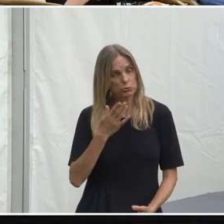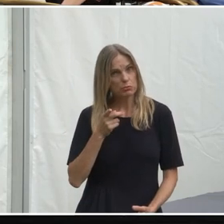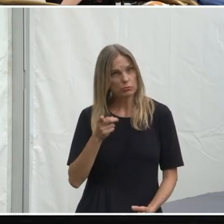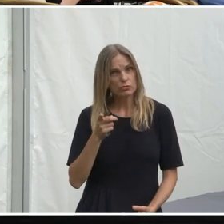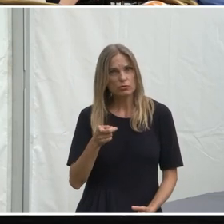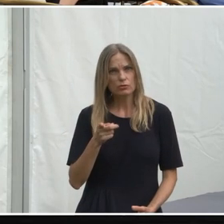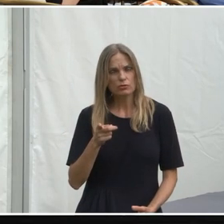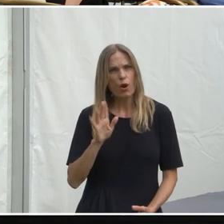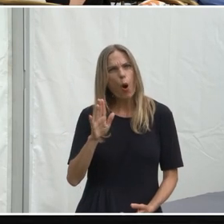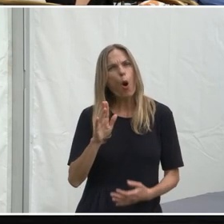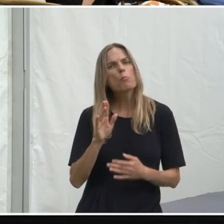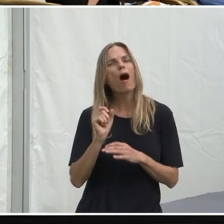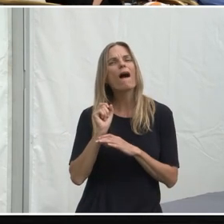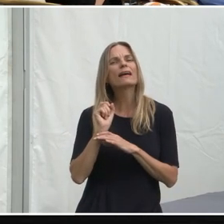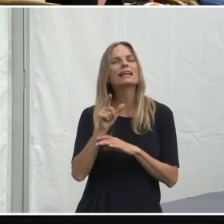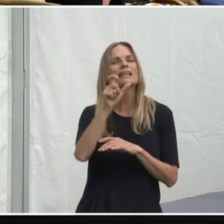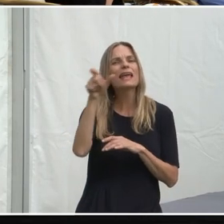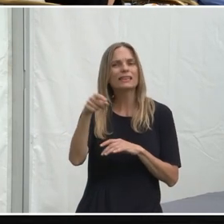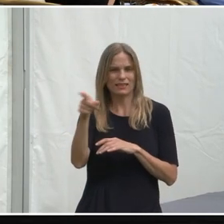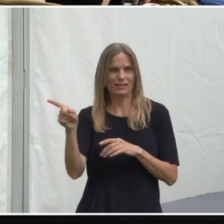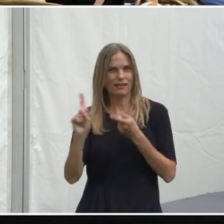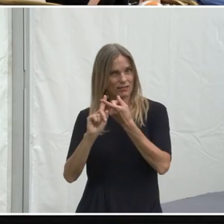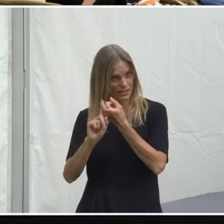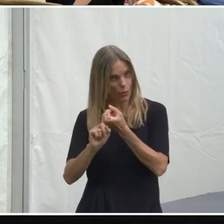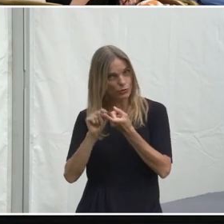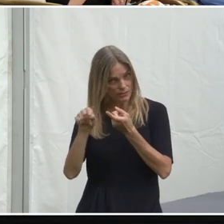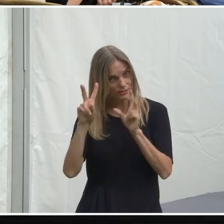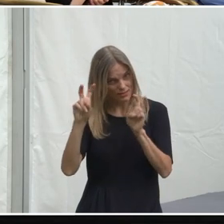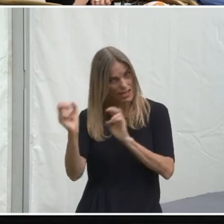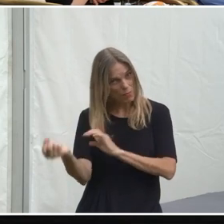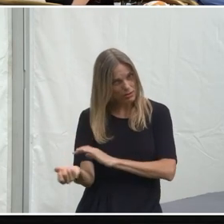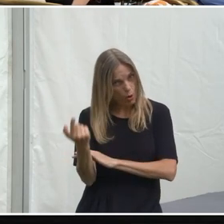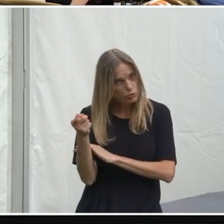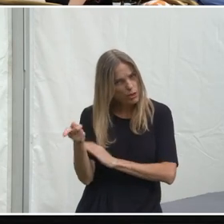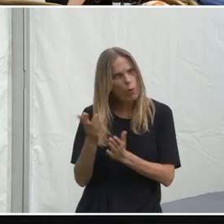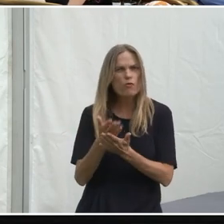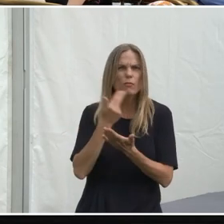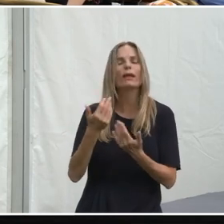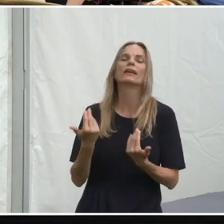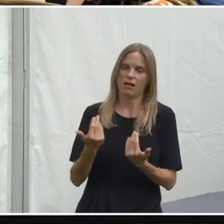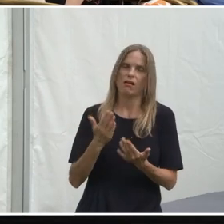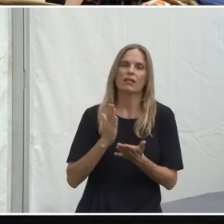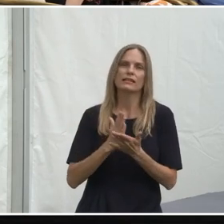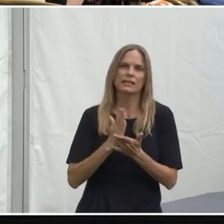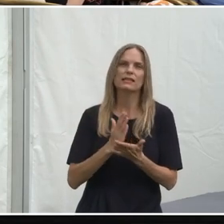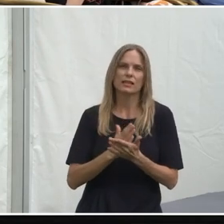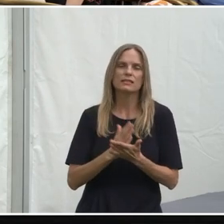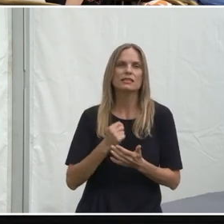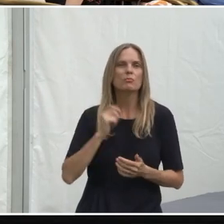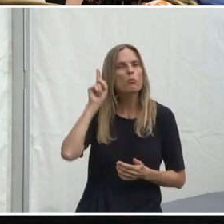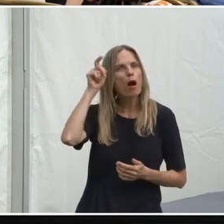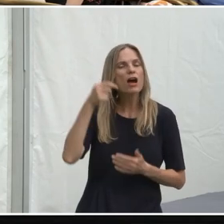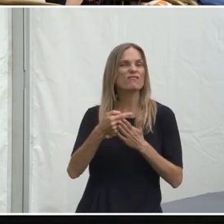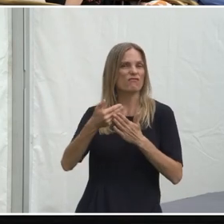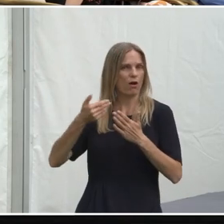of client relations, or can you recognize it? Yeah, absolutely. I think if before, let's